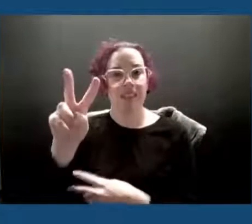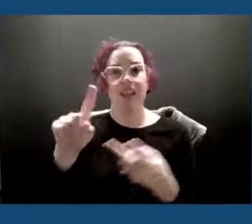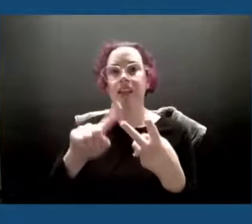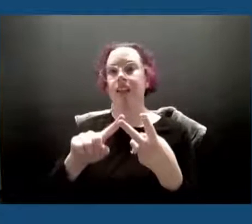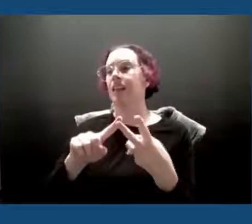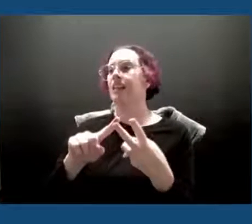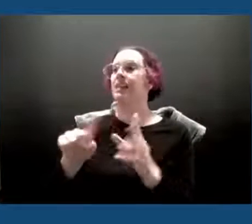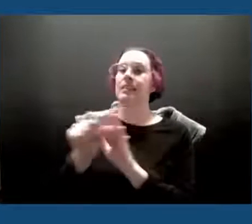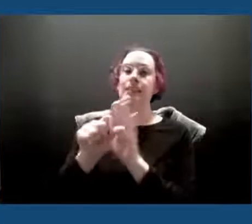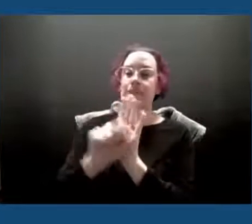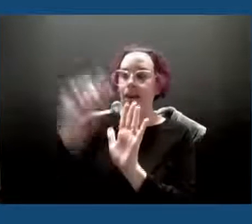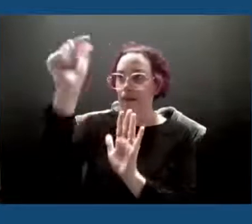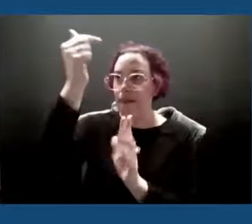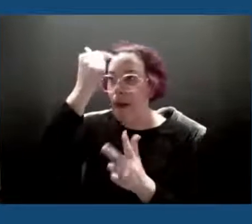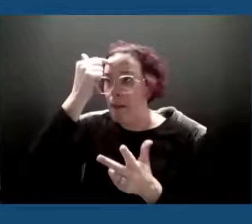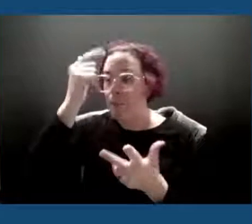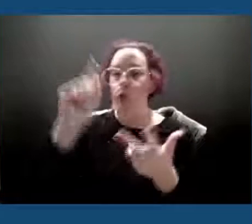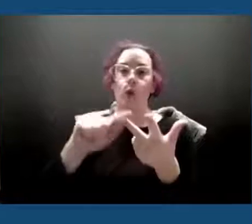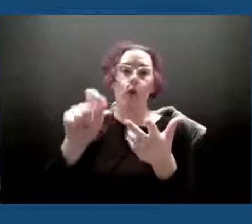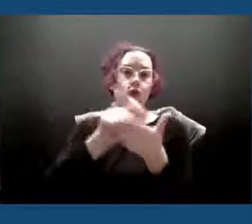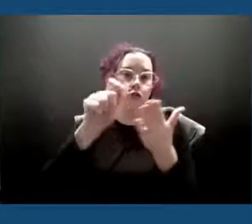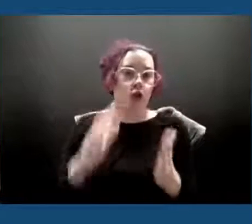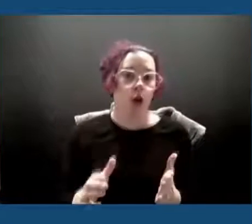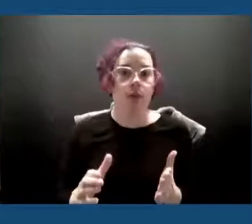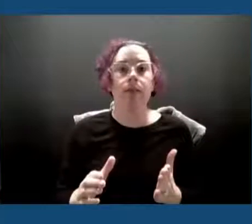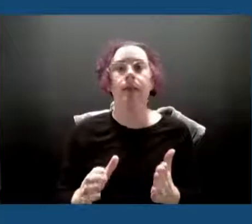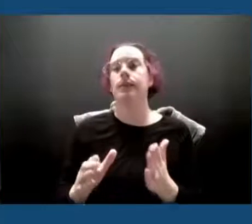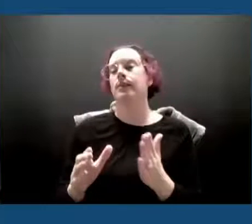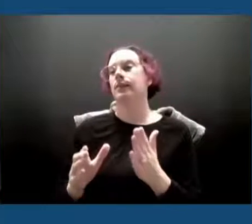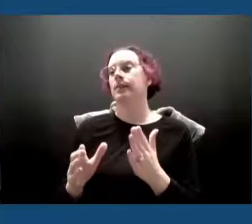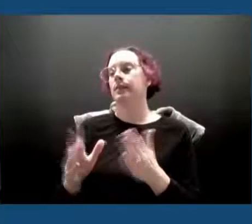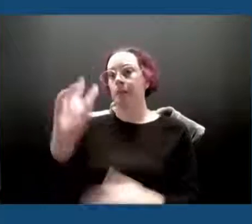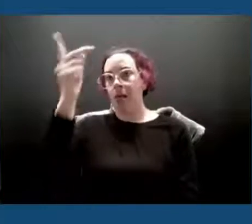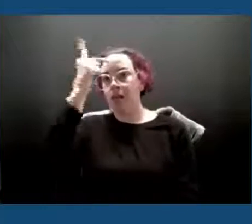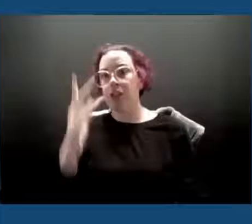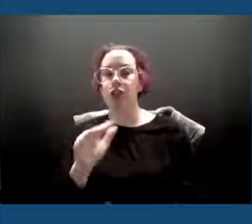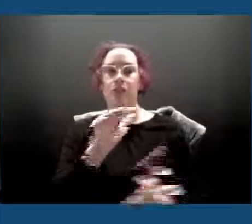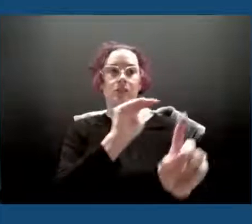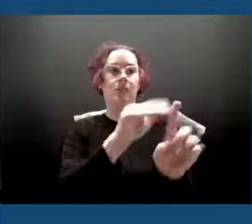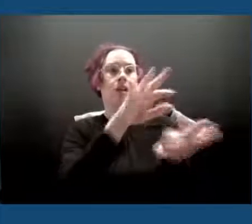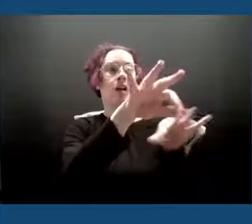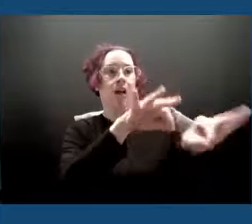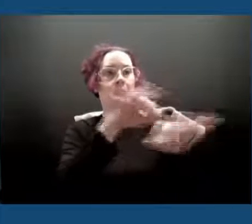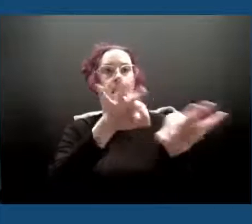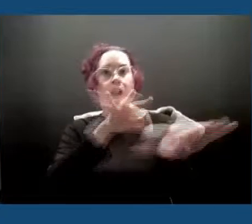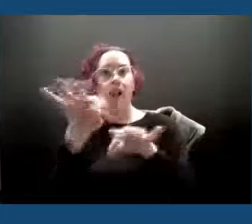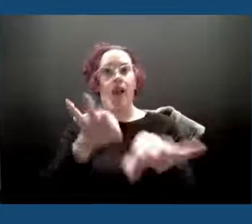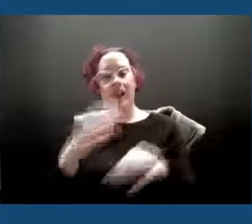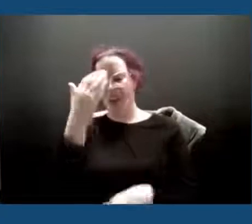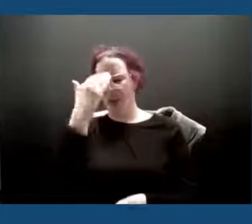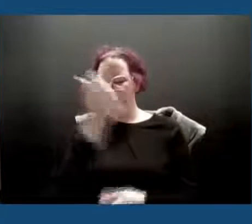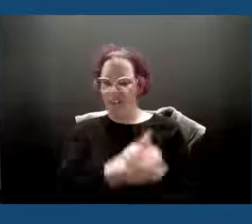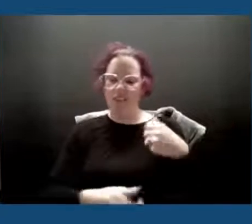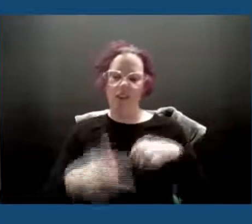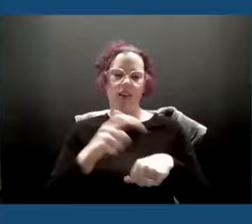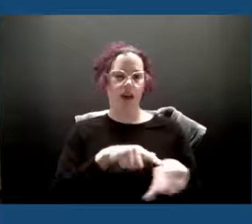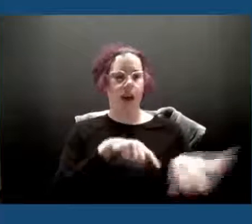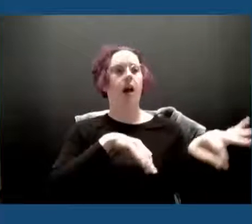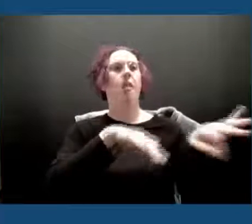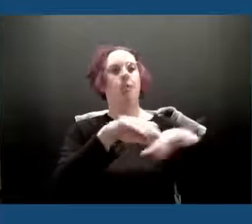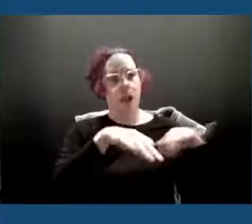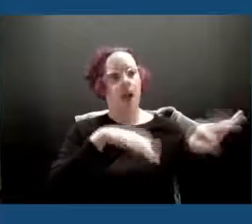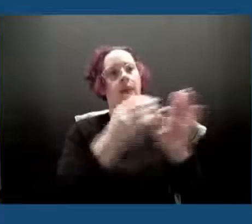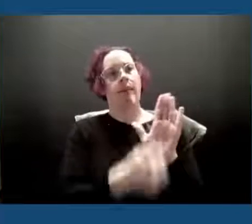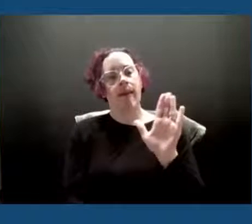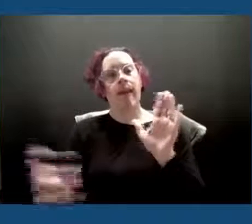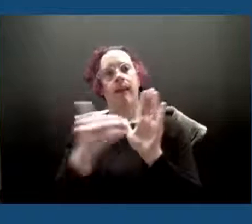leaders. And every time you have to tell that story, I'm telling you right now, I know what it does. It rips a hole in your heart a little bit wider. But you don't